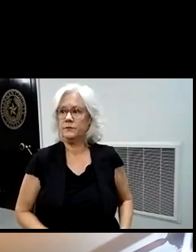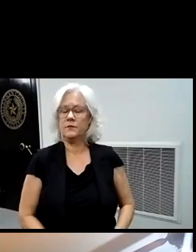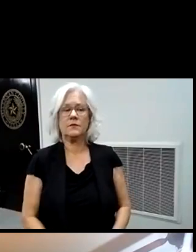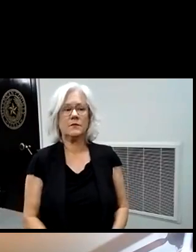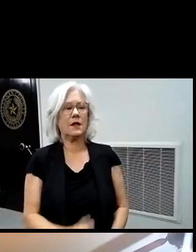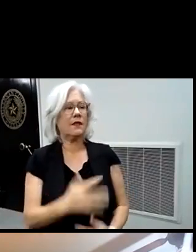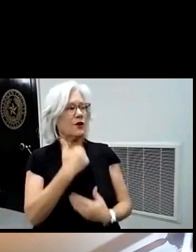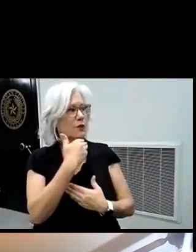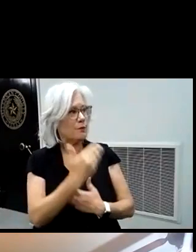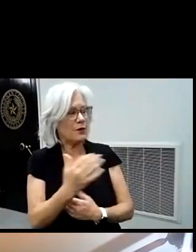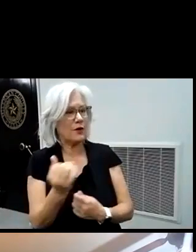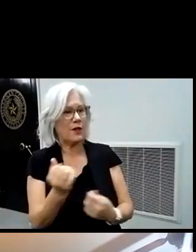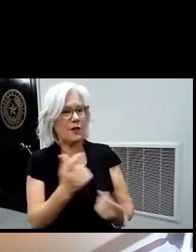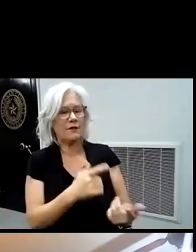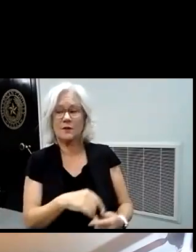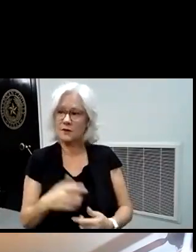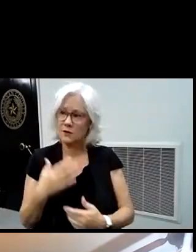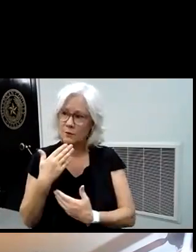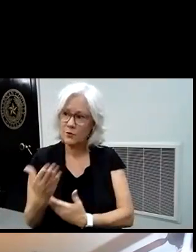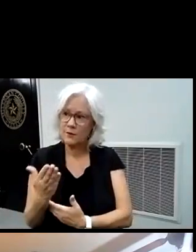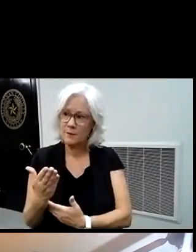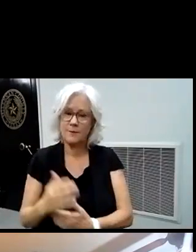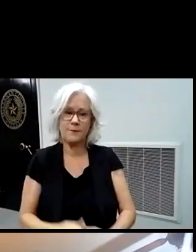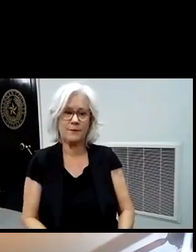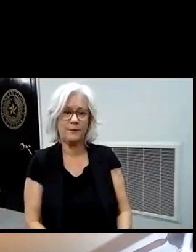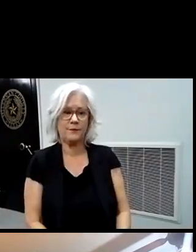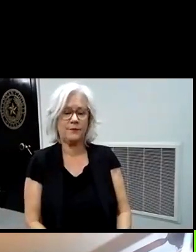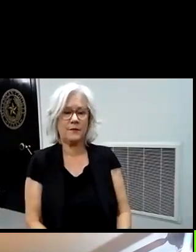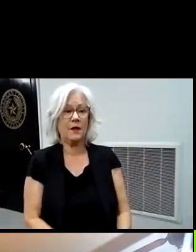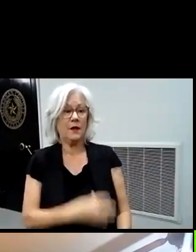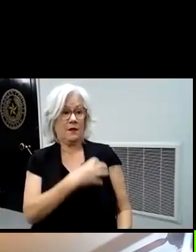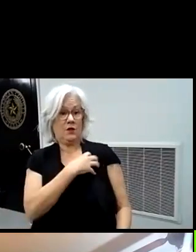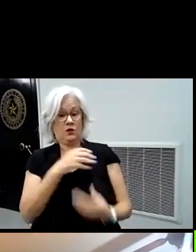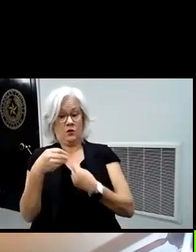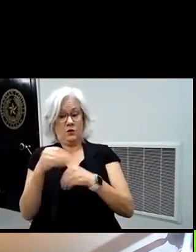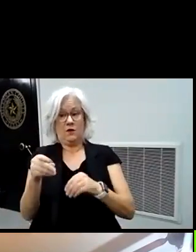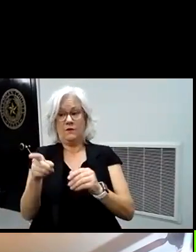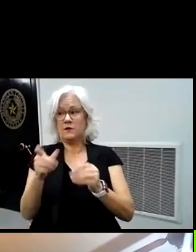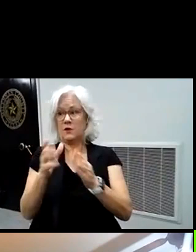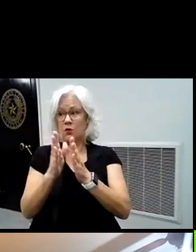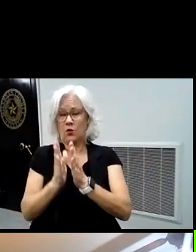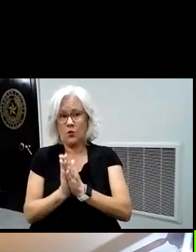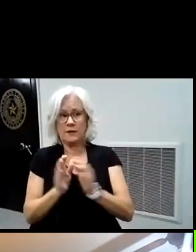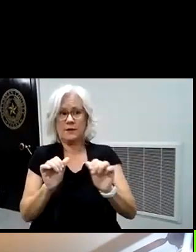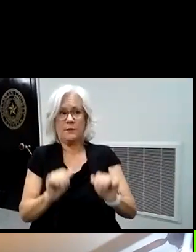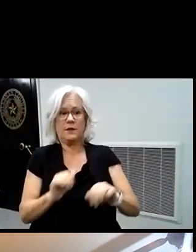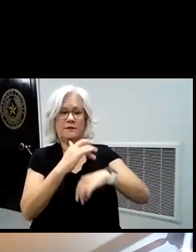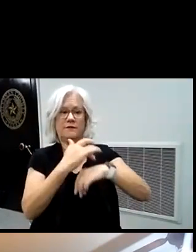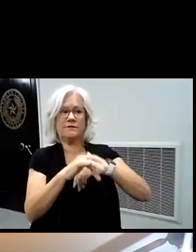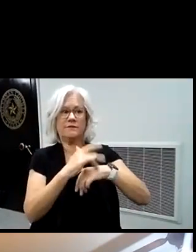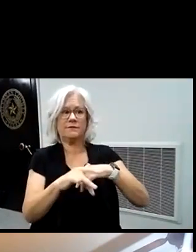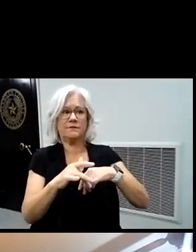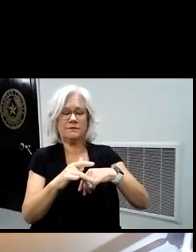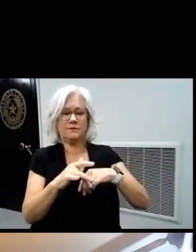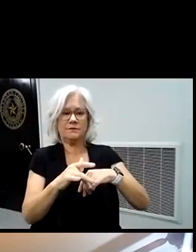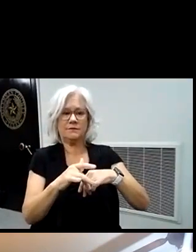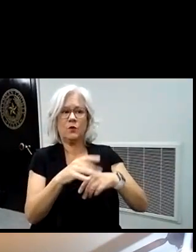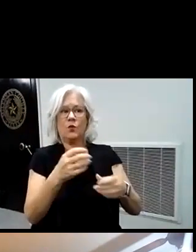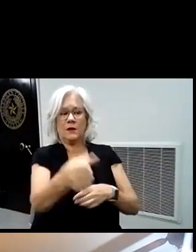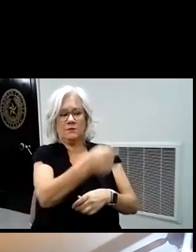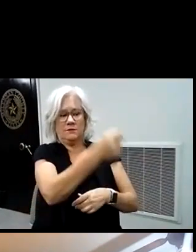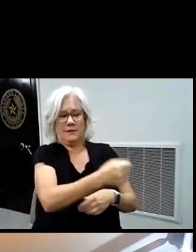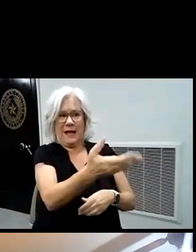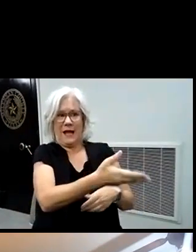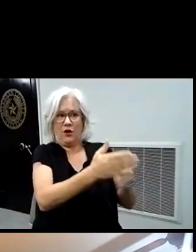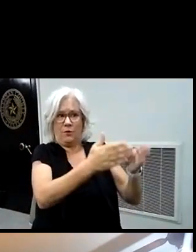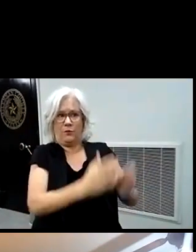Good morning, everyone. Good morning. The Sheriff's Office is requesting to fill a vacancy prior to the exhaustion of that paid